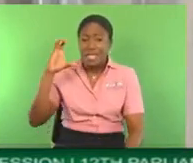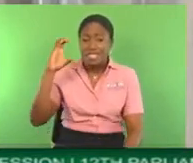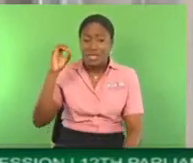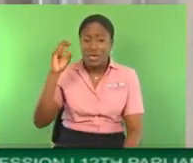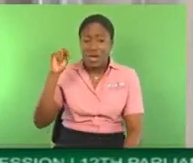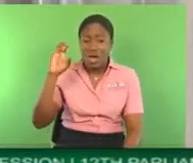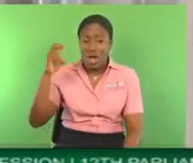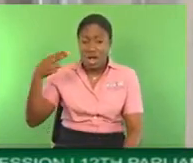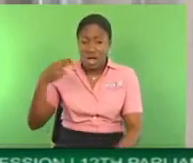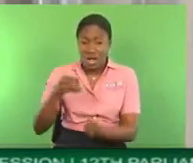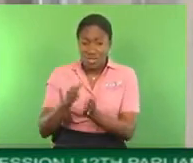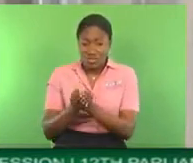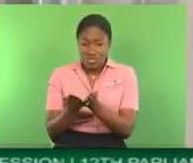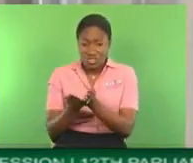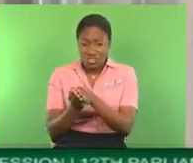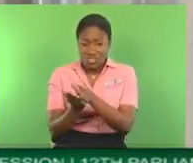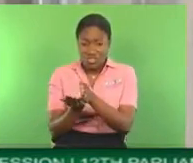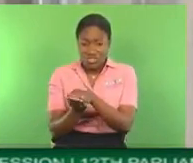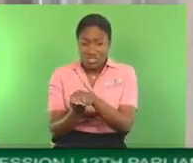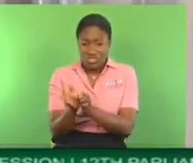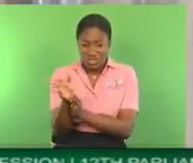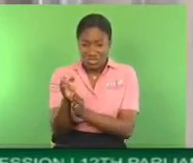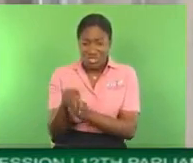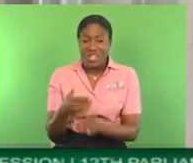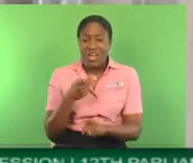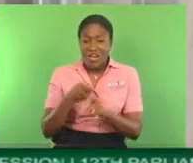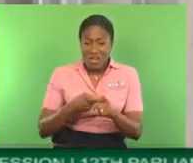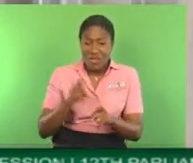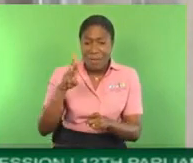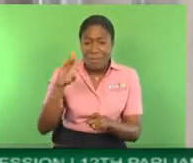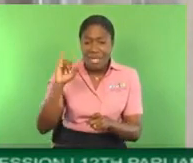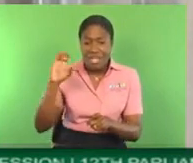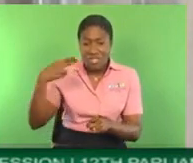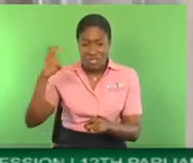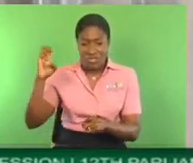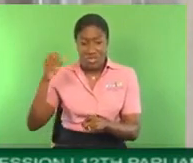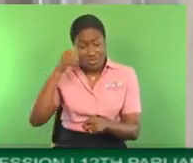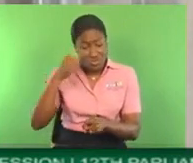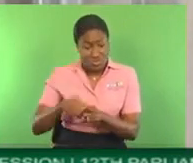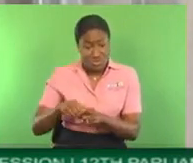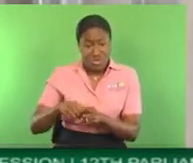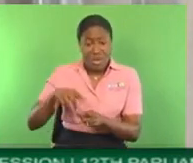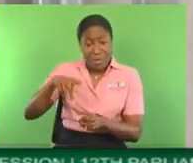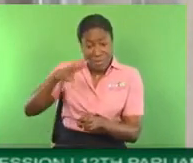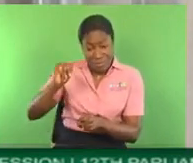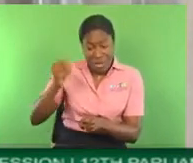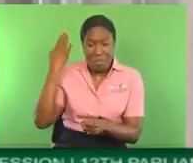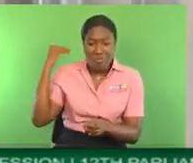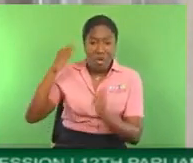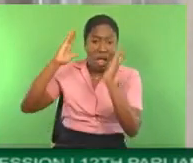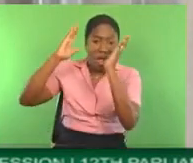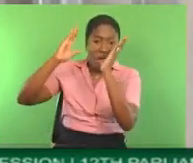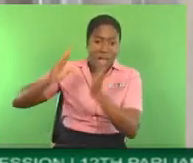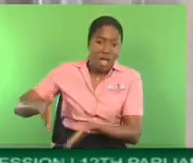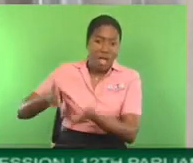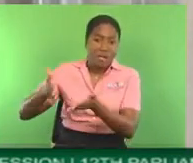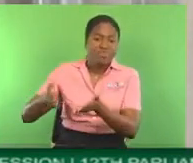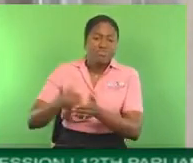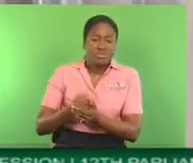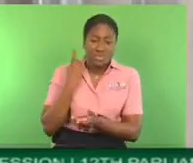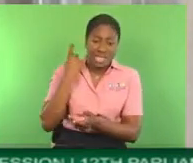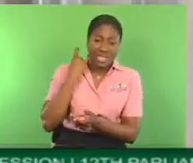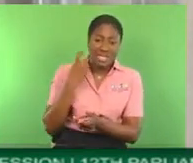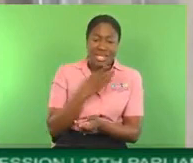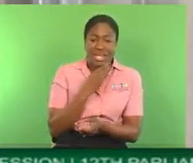Bish. You must remember it was a PNM administration which literally abandoned the sector in the last 5 years of governance and is